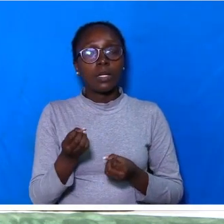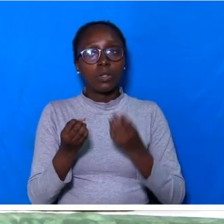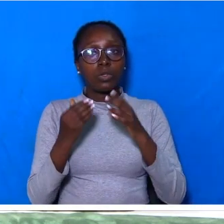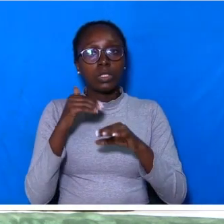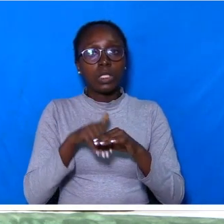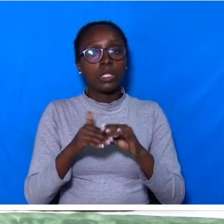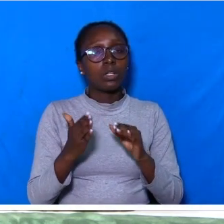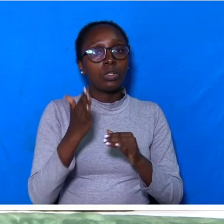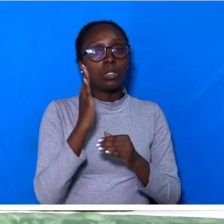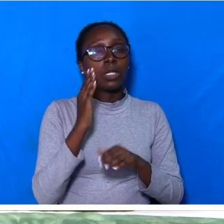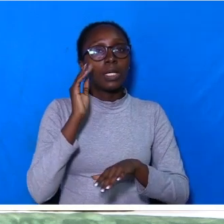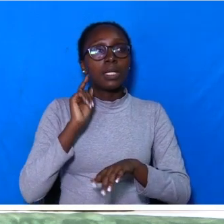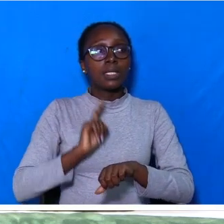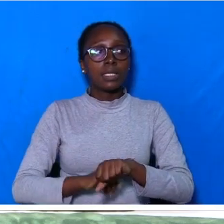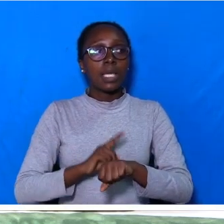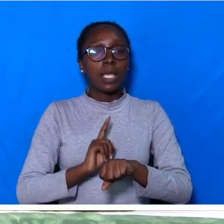in righteousness,